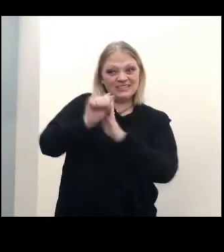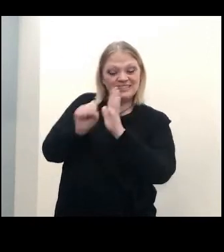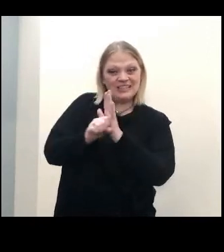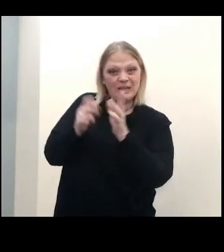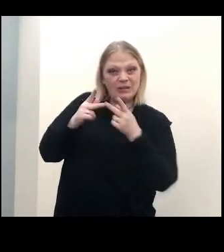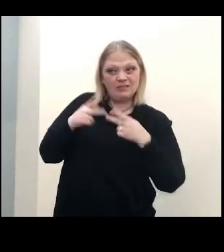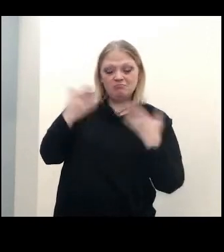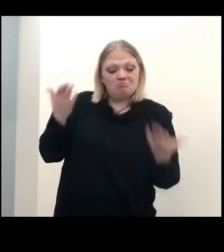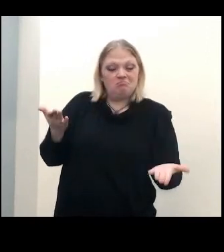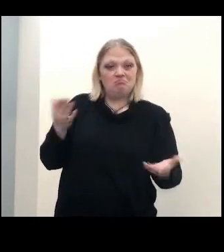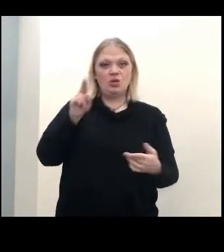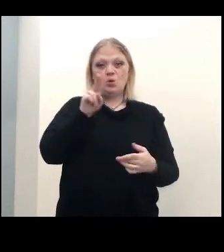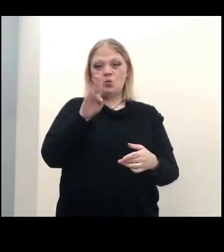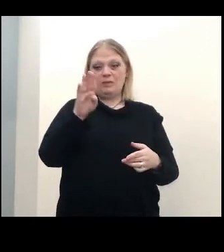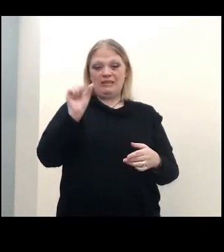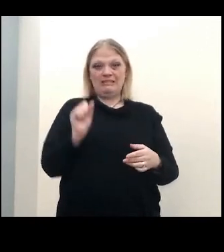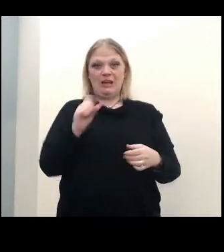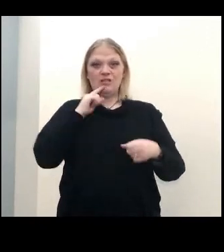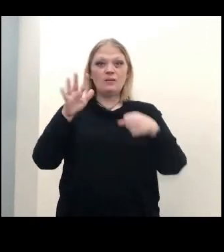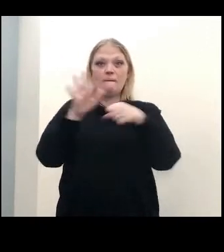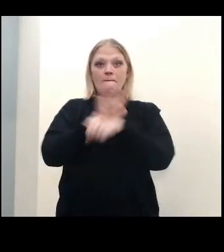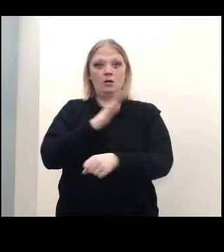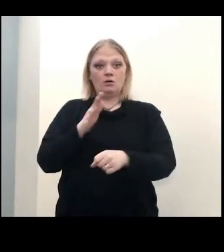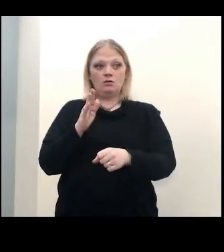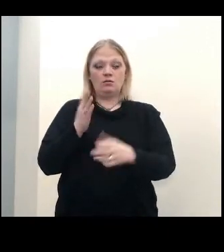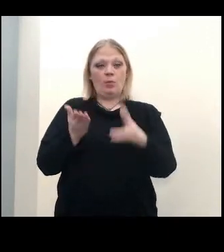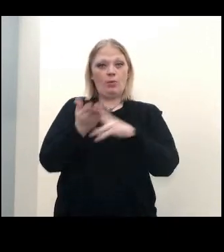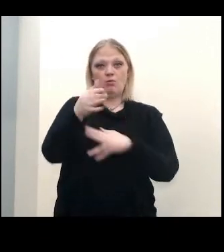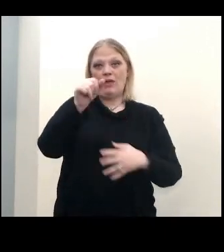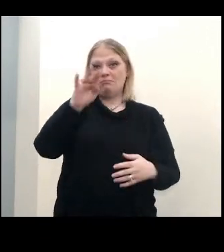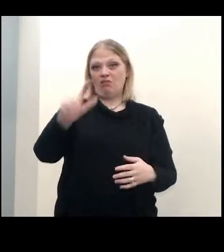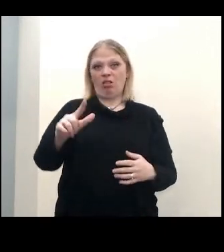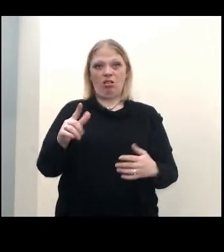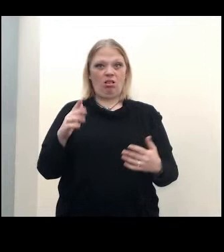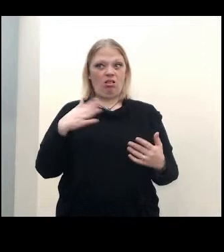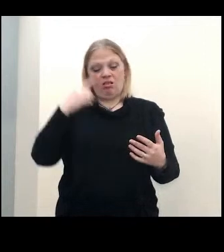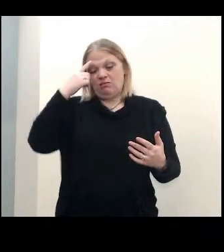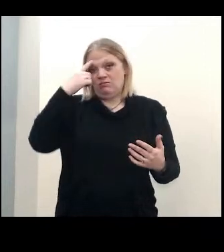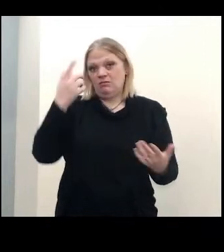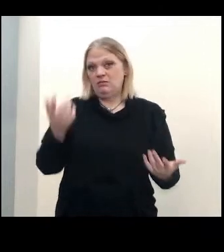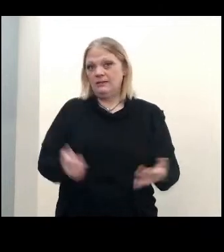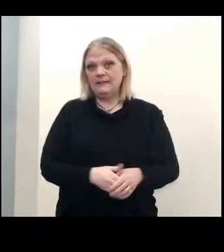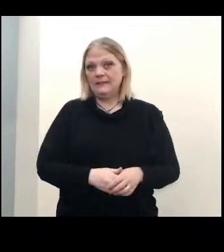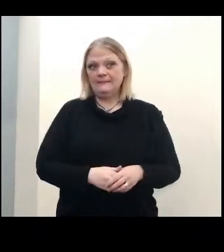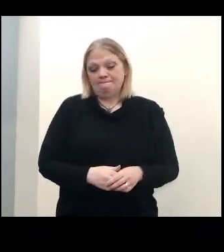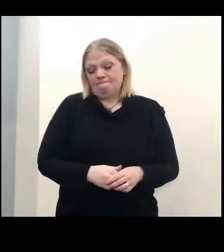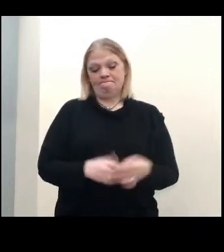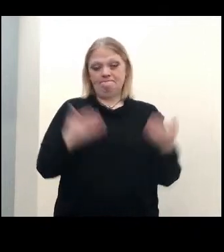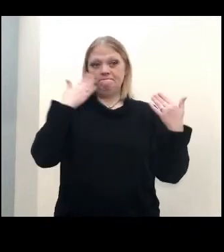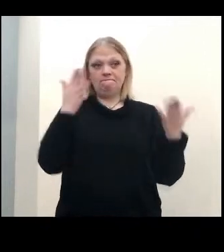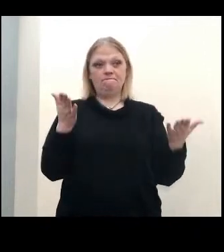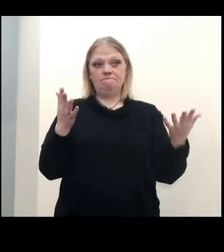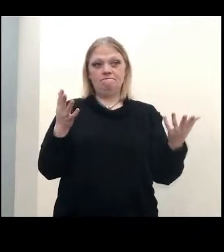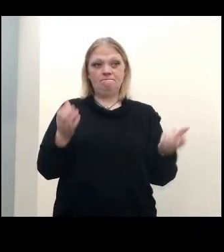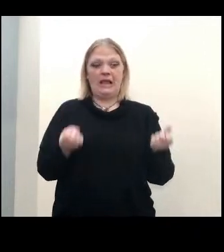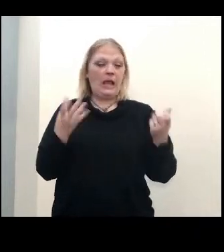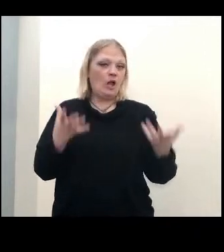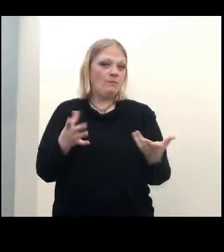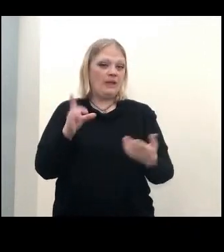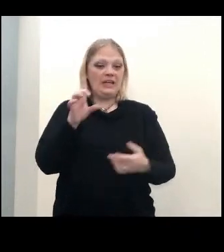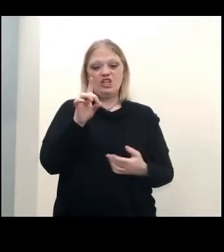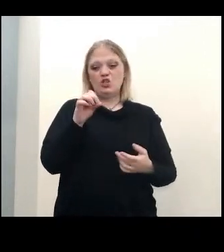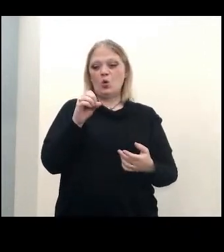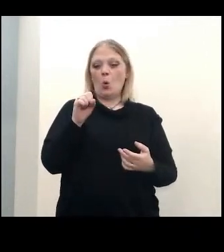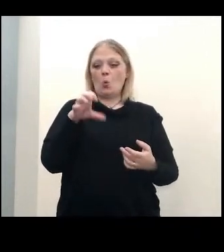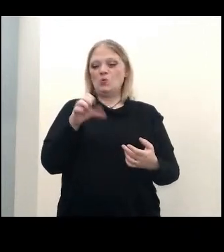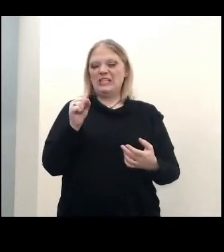understanding is the UB South site is booked all the way through April. So I don't know how many doses they're